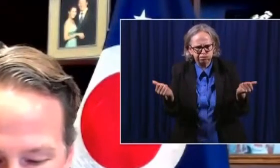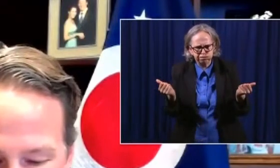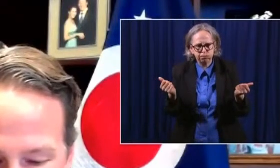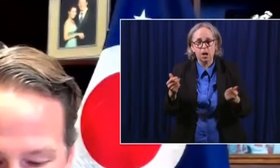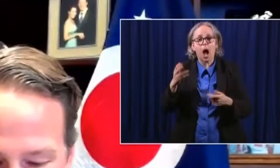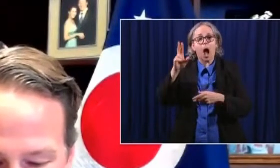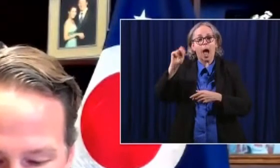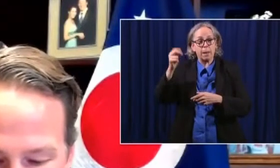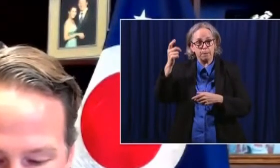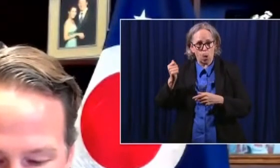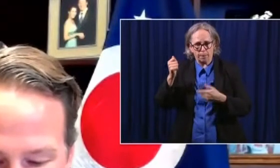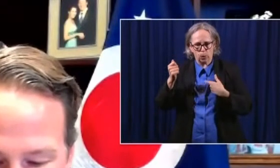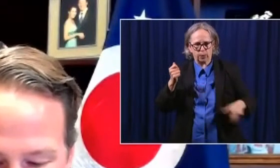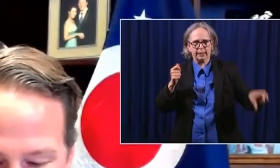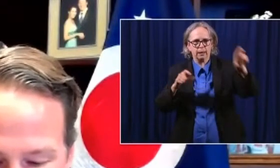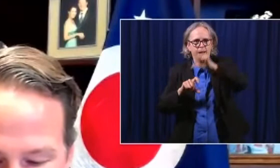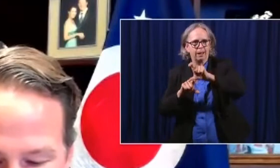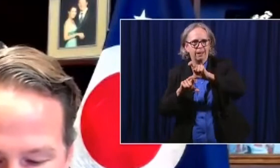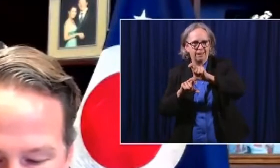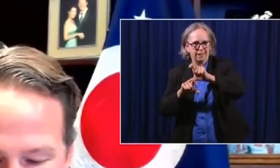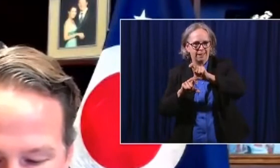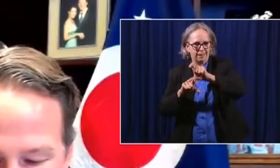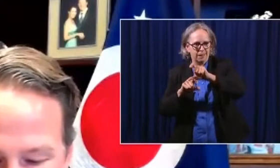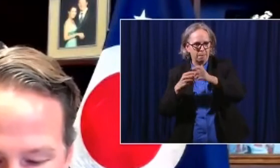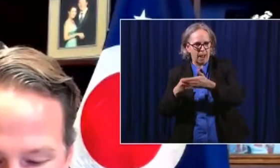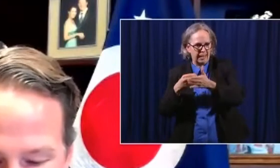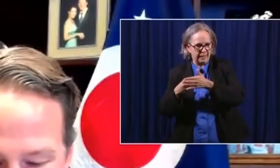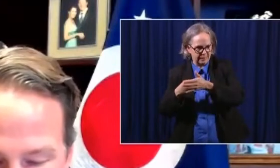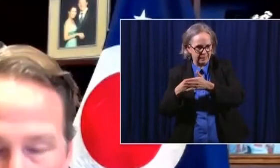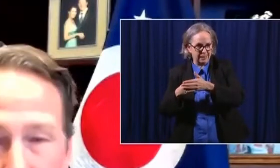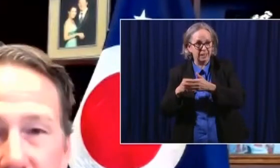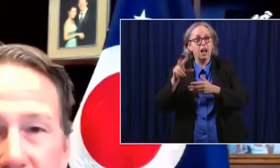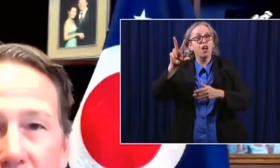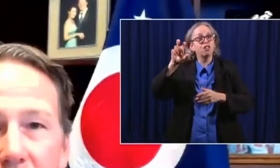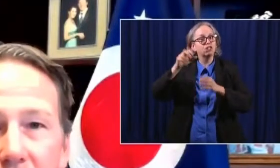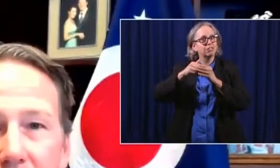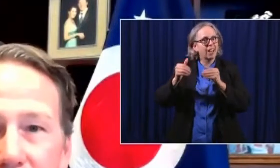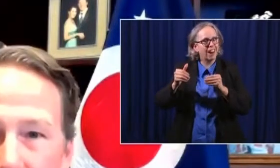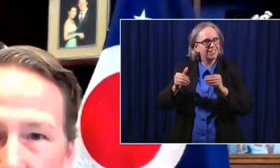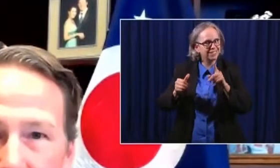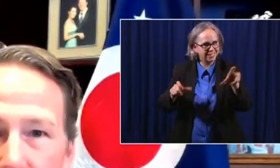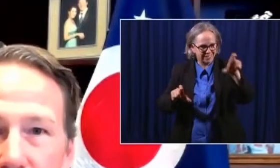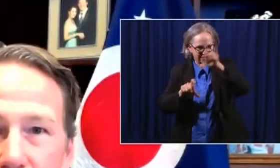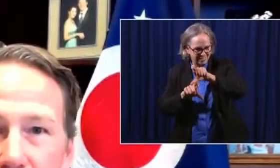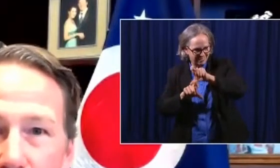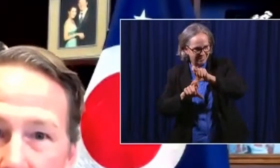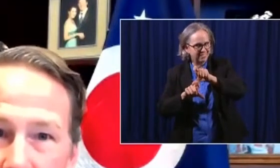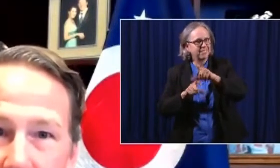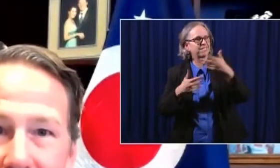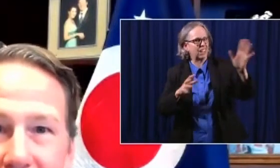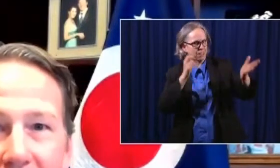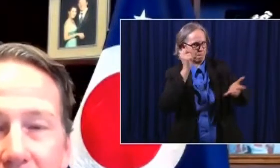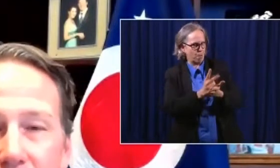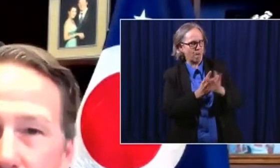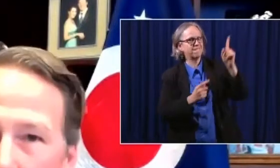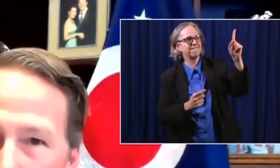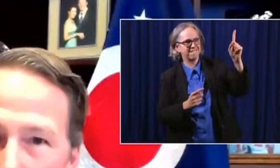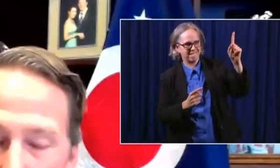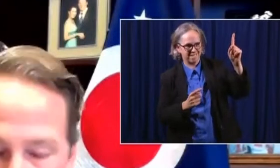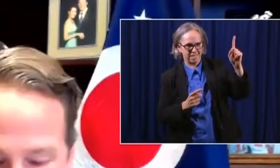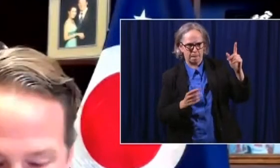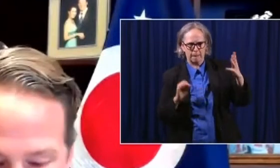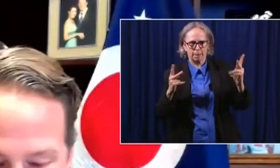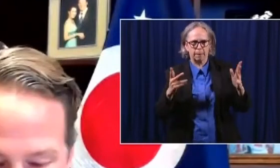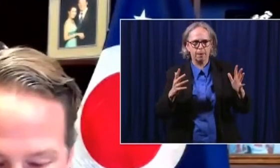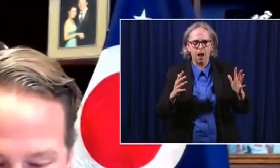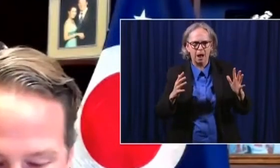because of COVID-19. So that's good news for those folks who've been wondering about that. Ohio